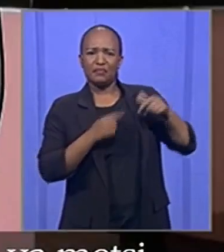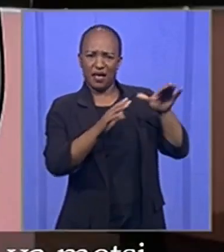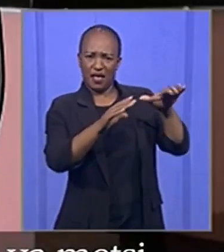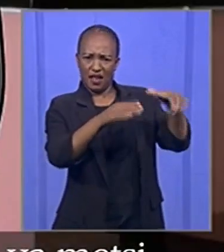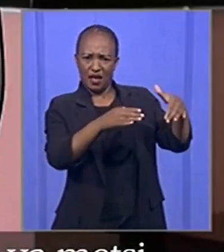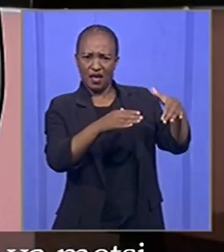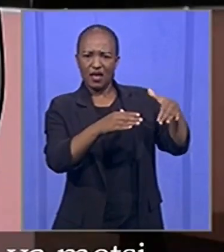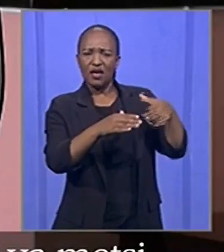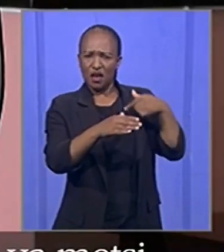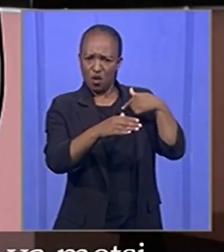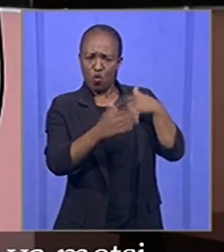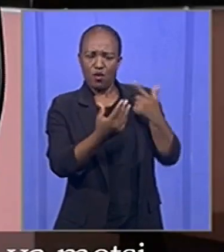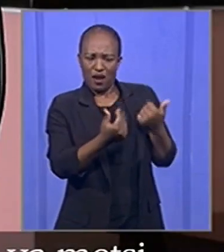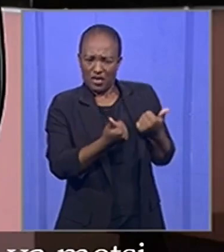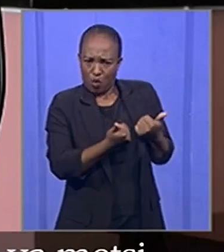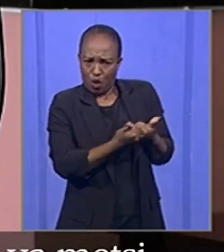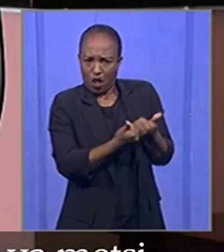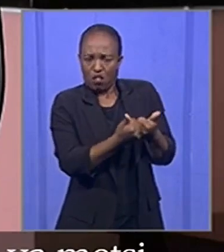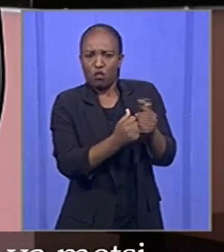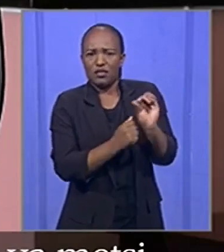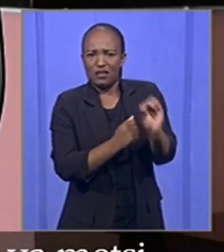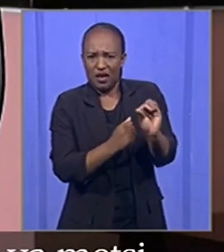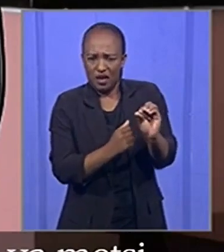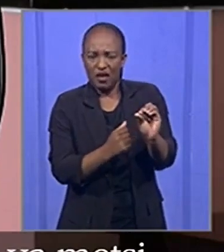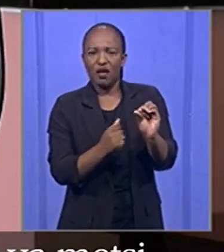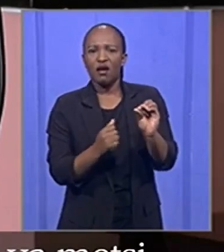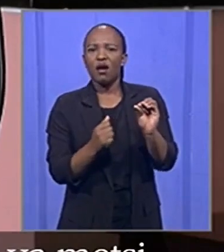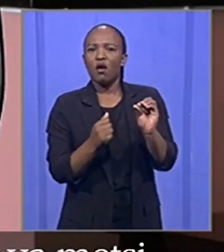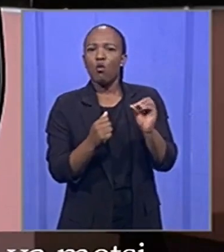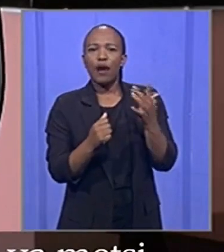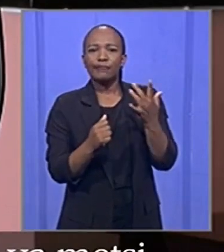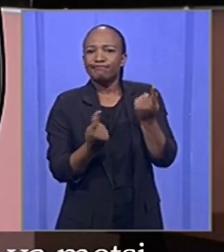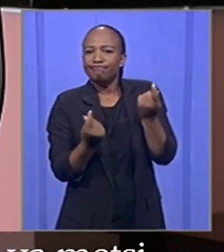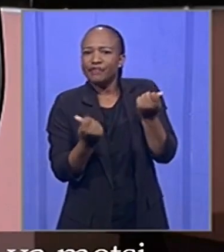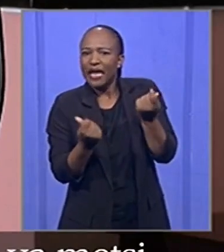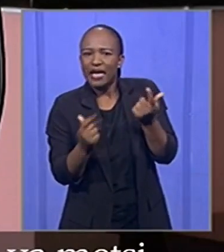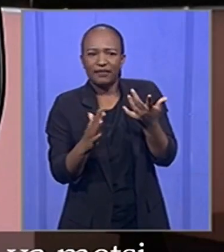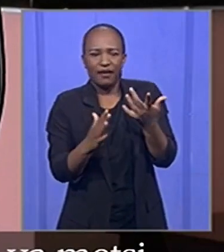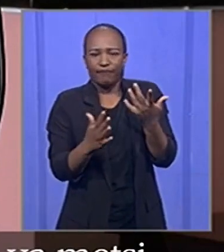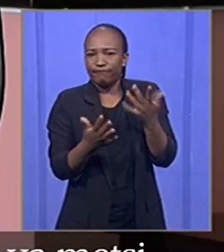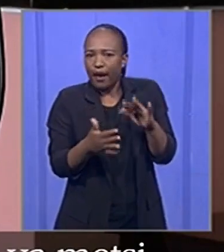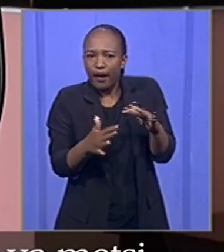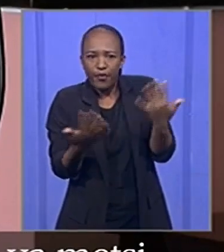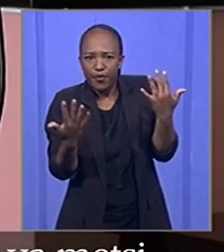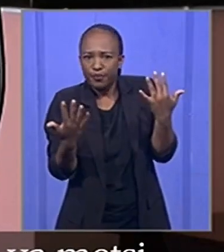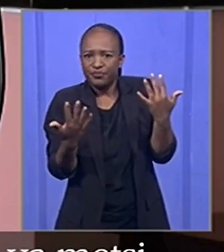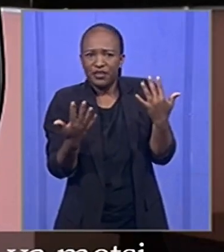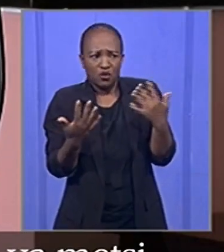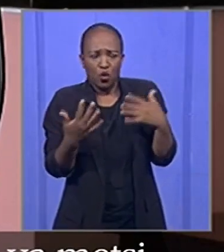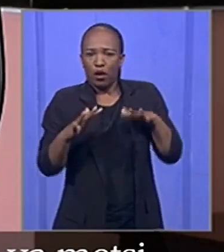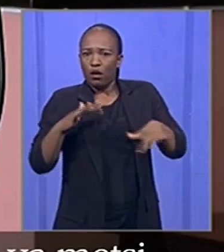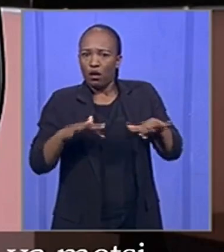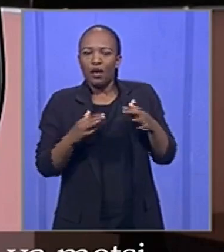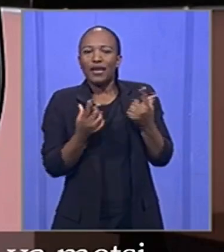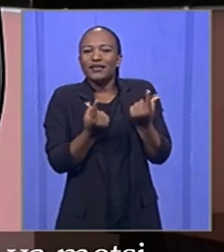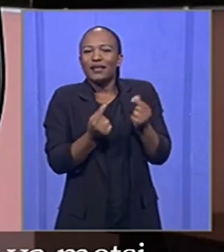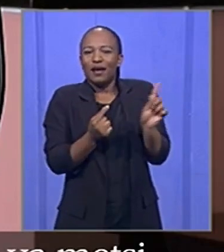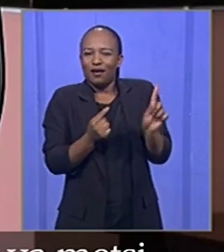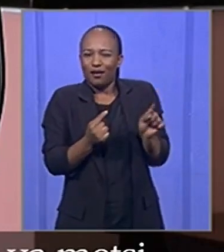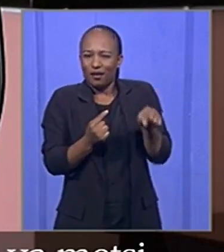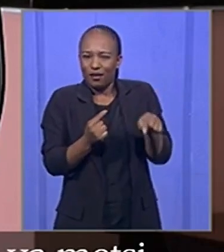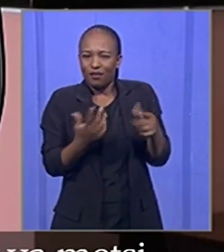dikgwetlho tsa tlhaelo ya bokgoni tsa tlhaelo ya madi. Yaano re dirang ka dilo tse ke gore re